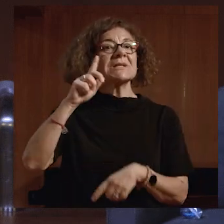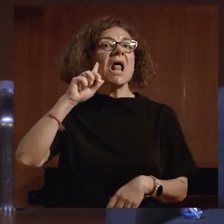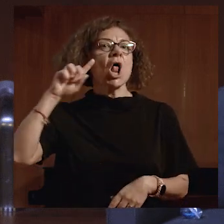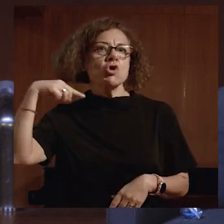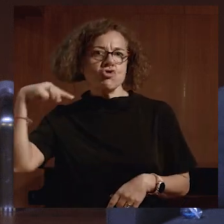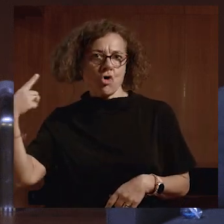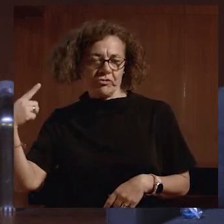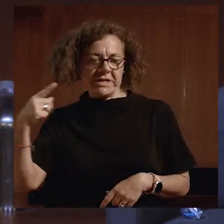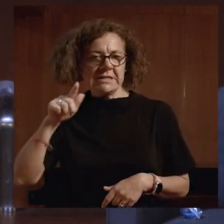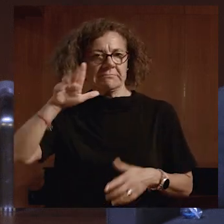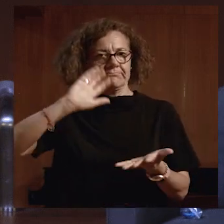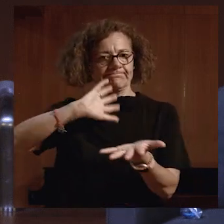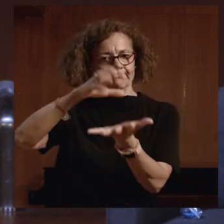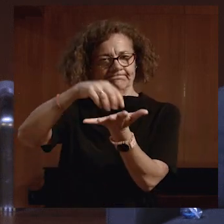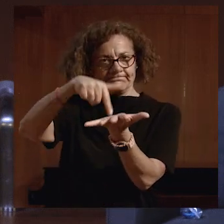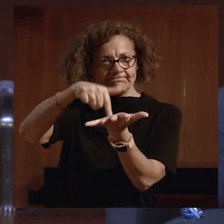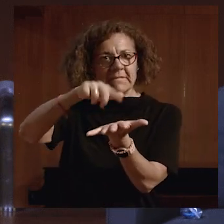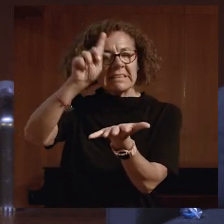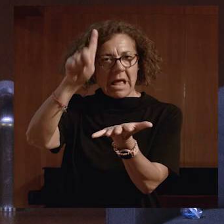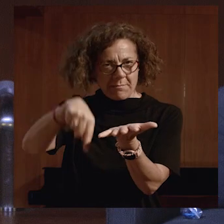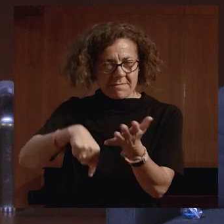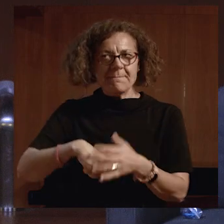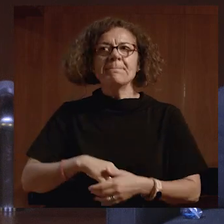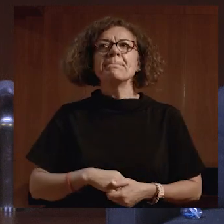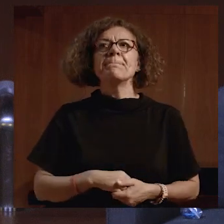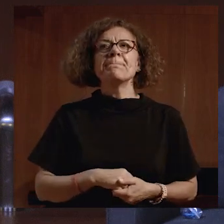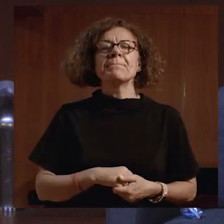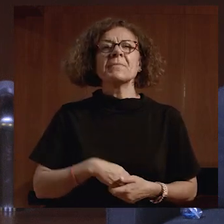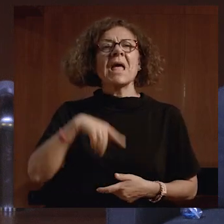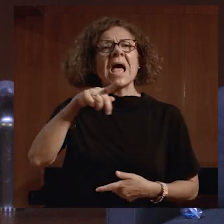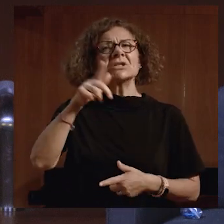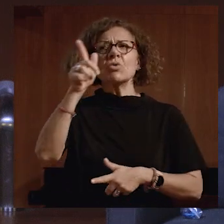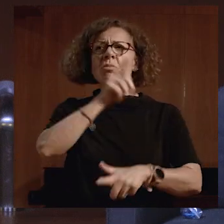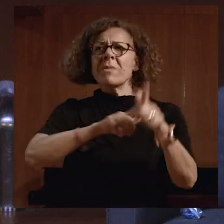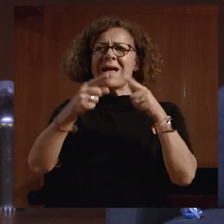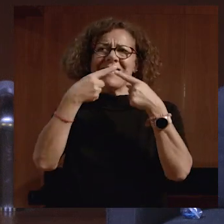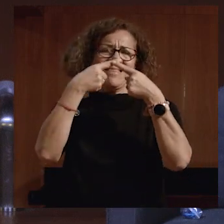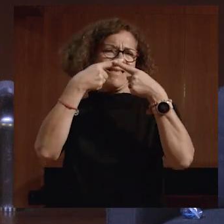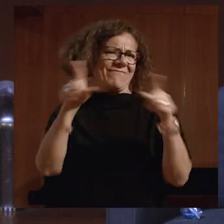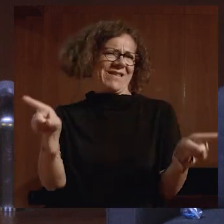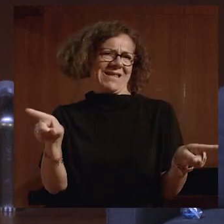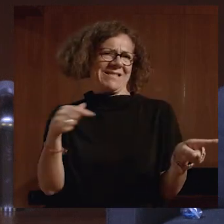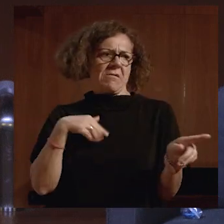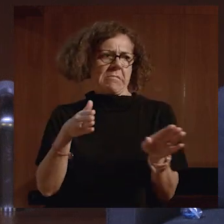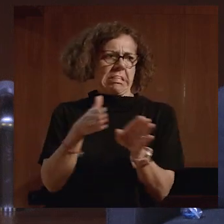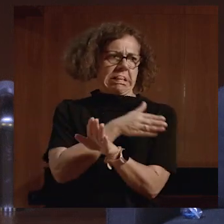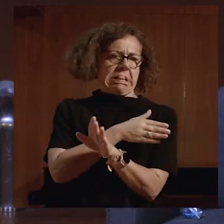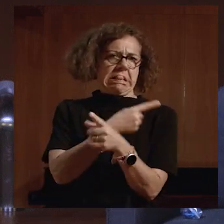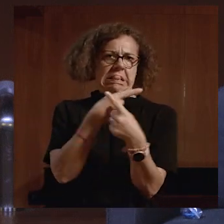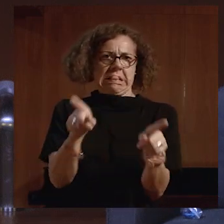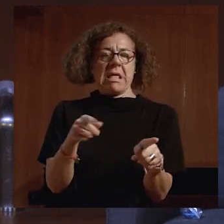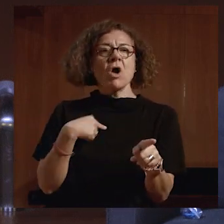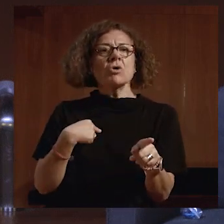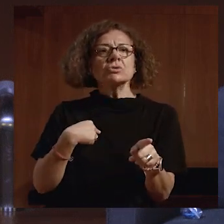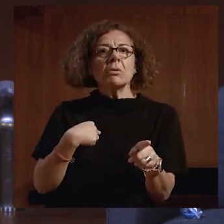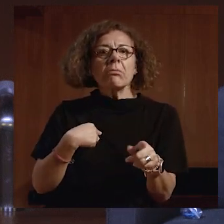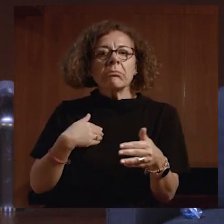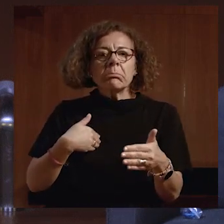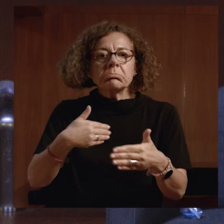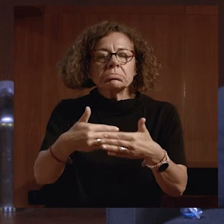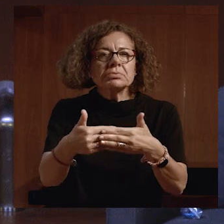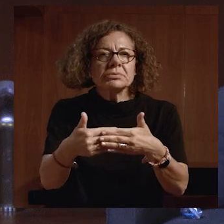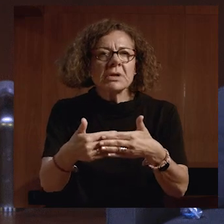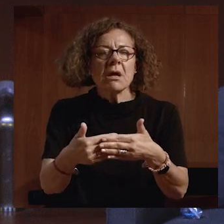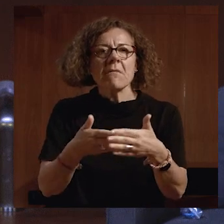a very different journey to what I'd ever thought. Within a few years, I was dealing with huge budgets, I was dealing with staff, I was dealing